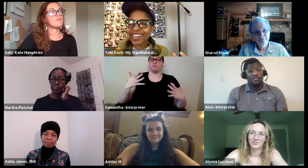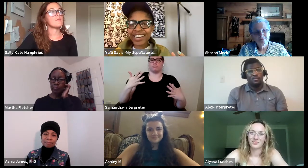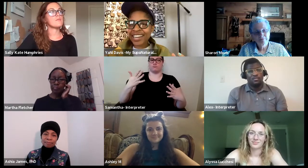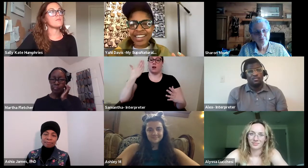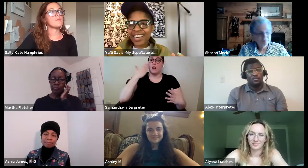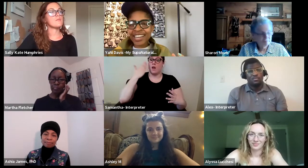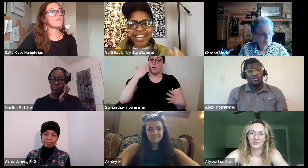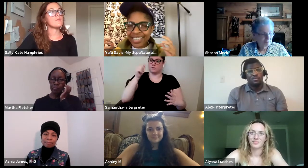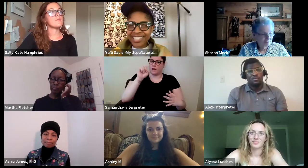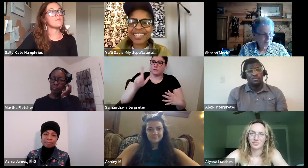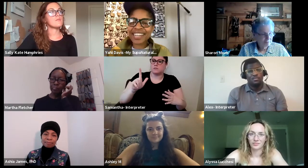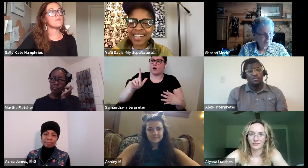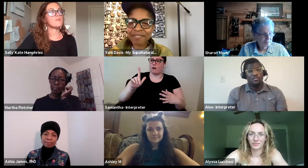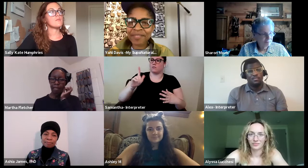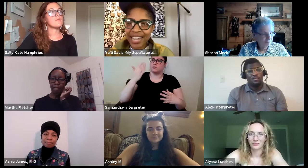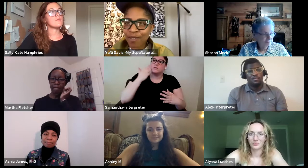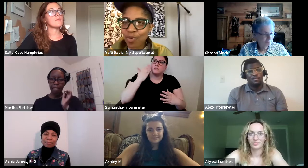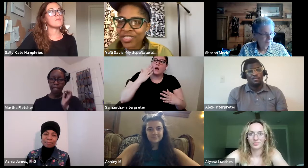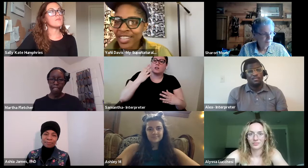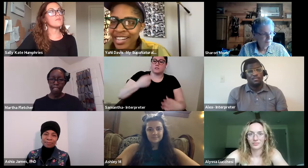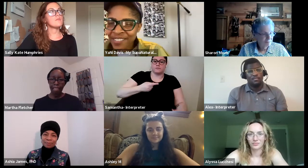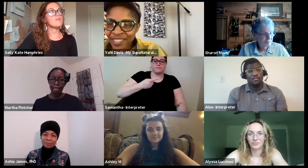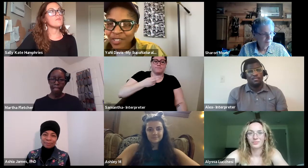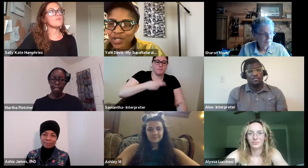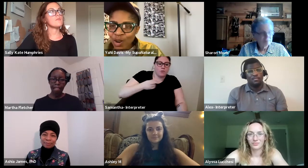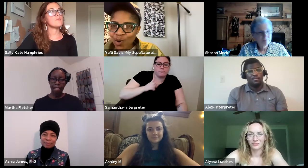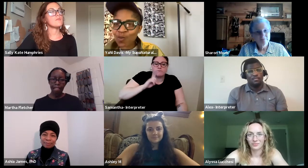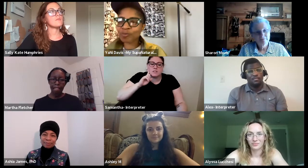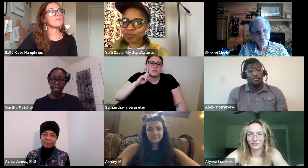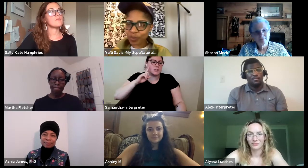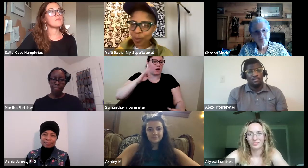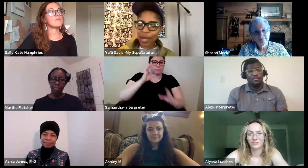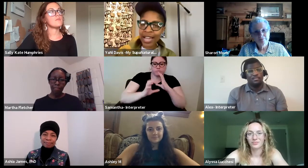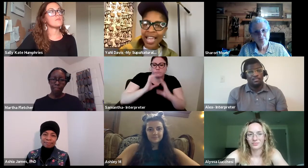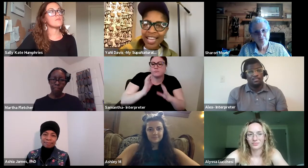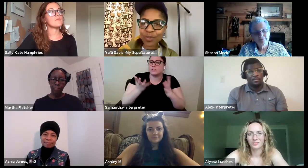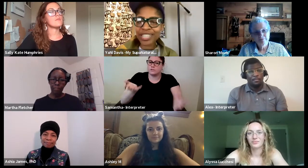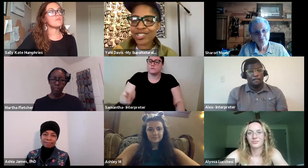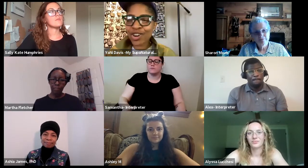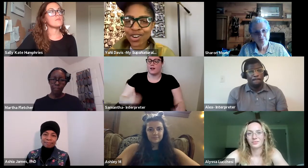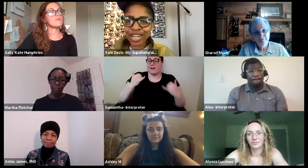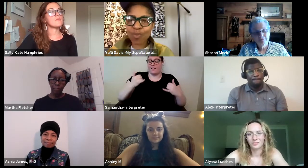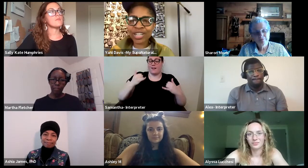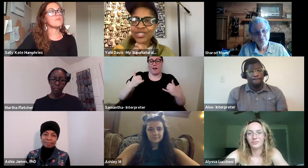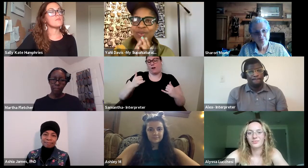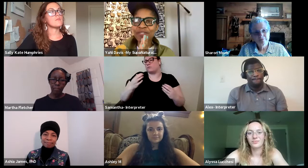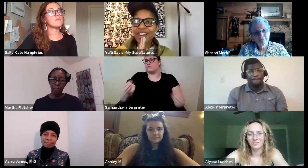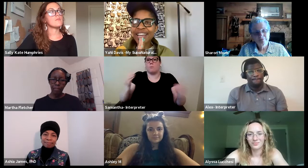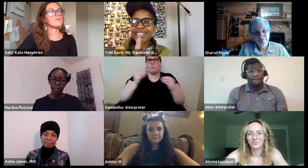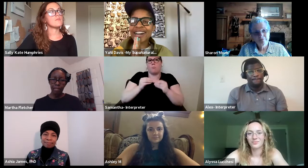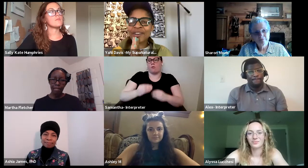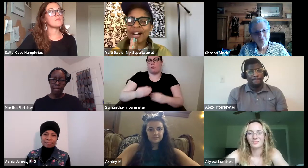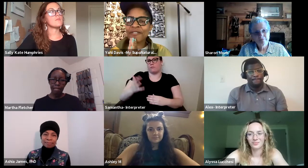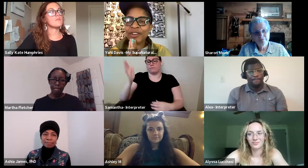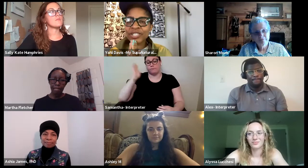care at this time, now more than ever. So as we get started, I wanted to